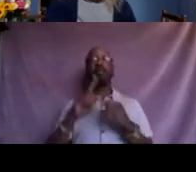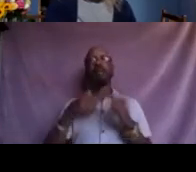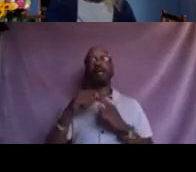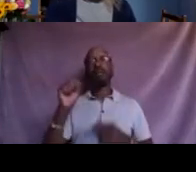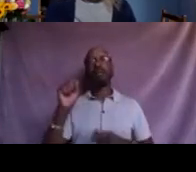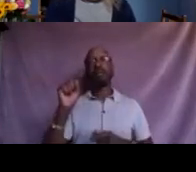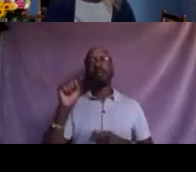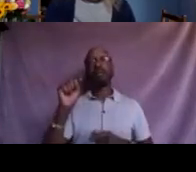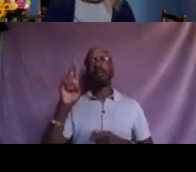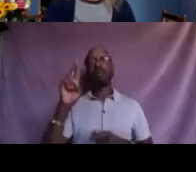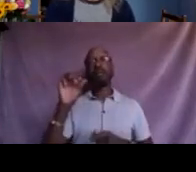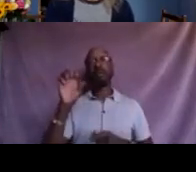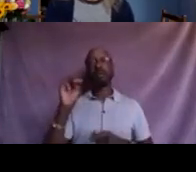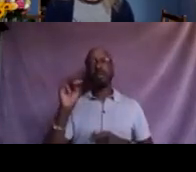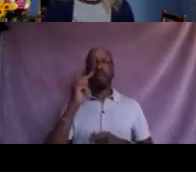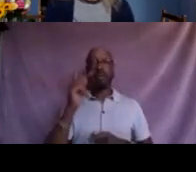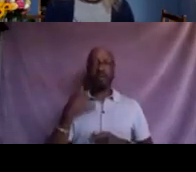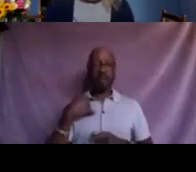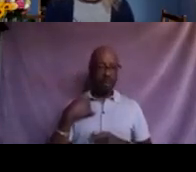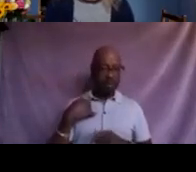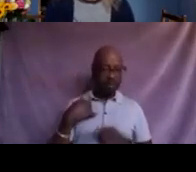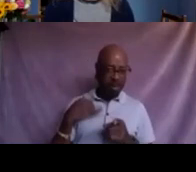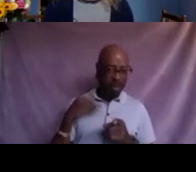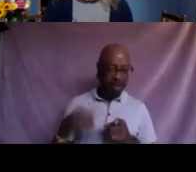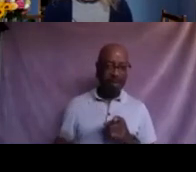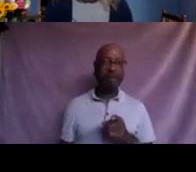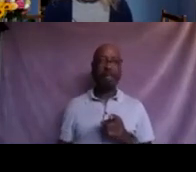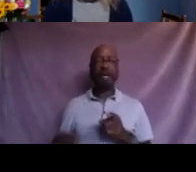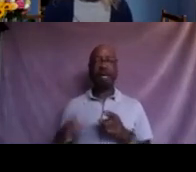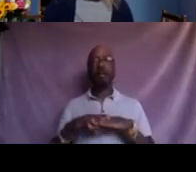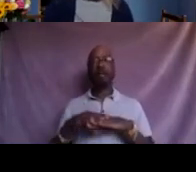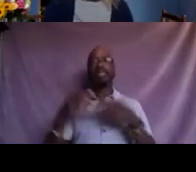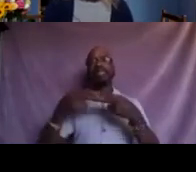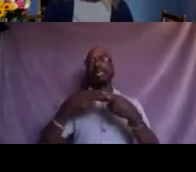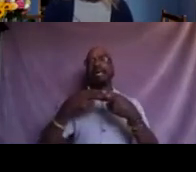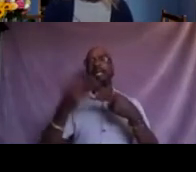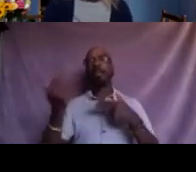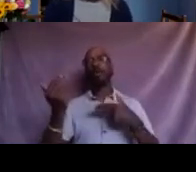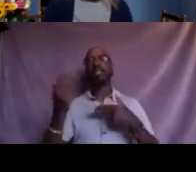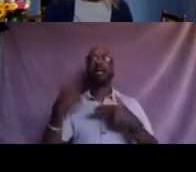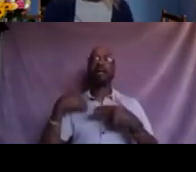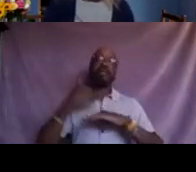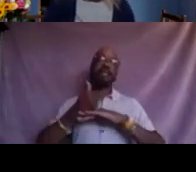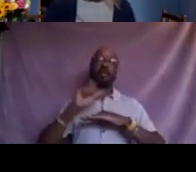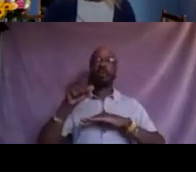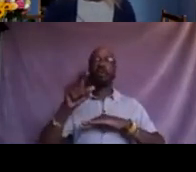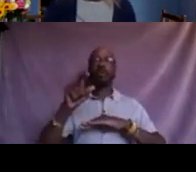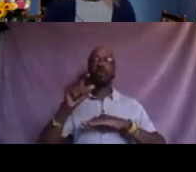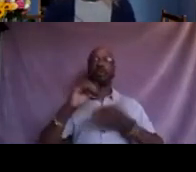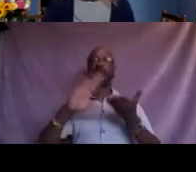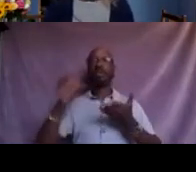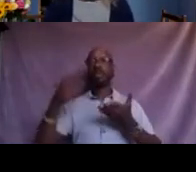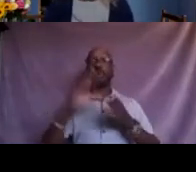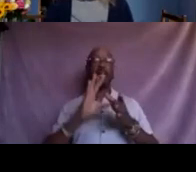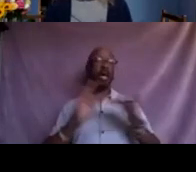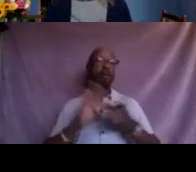stream. You'll see if you've got my deck up, I'm on slide 13, that I've got it set so students can only comment. So again, that down arrow,